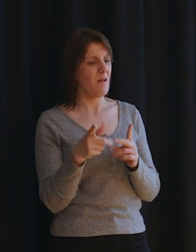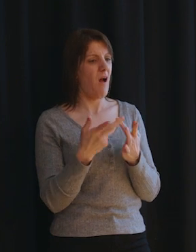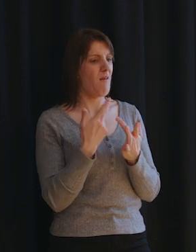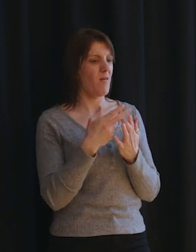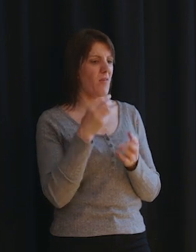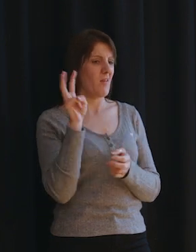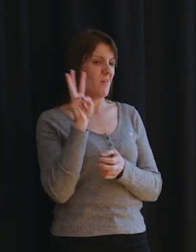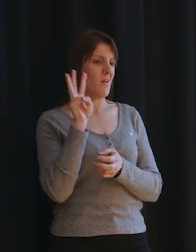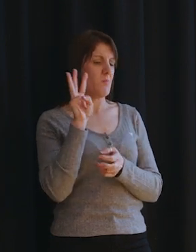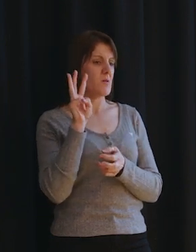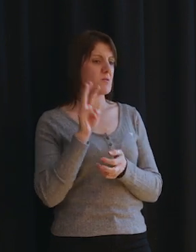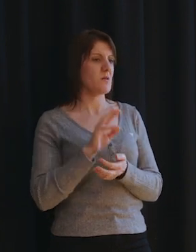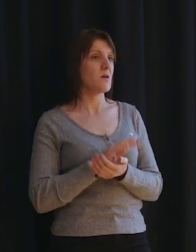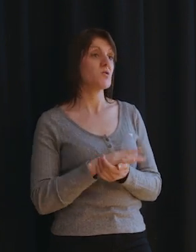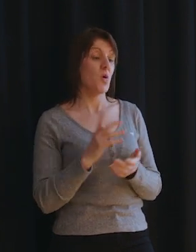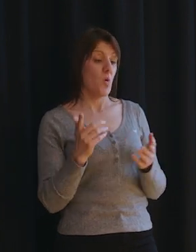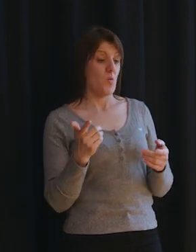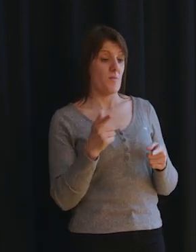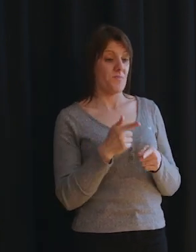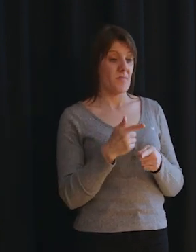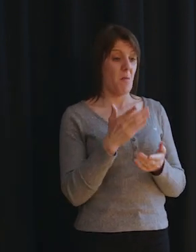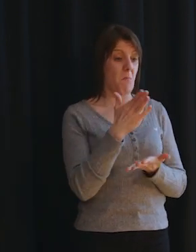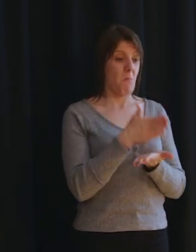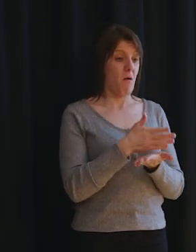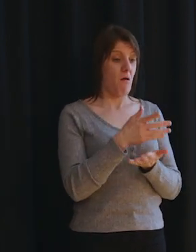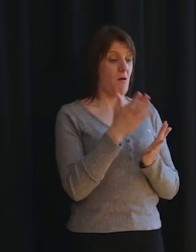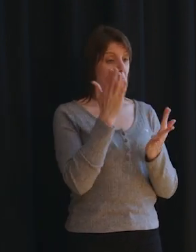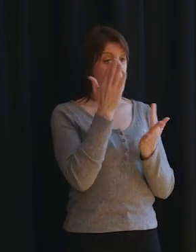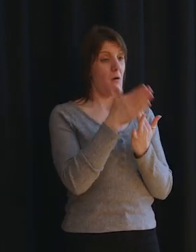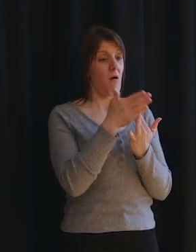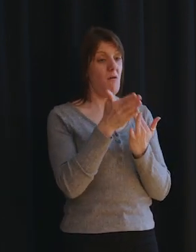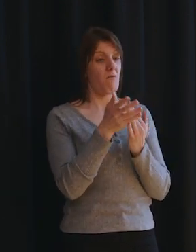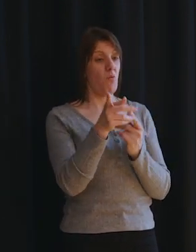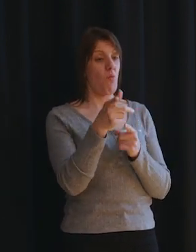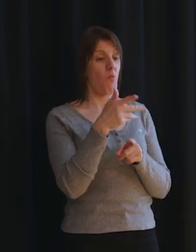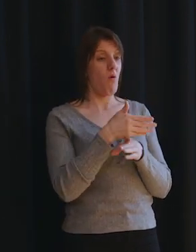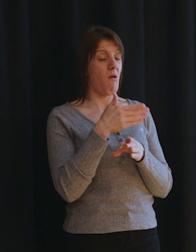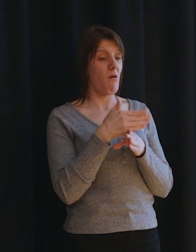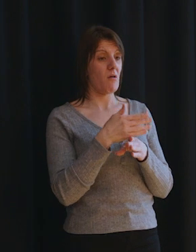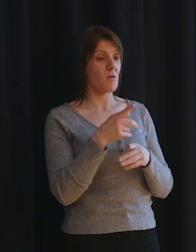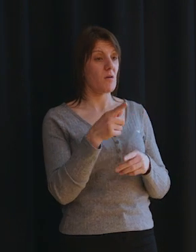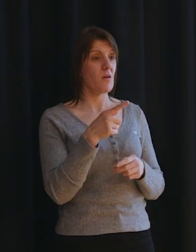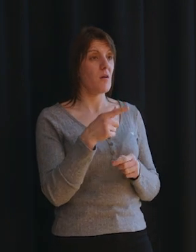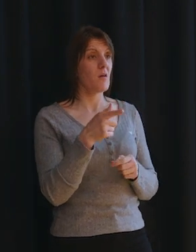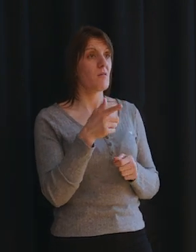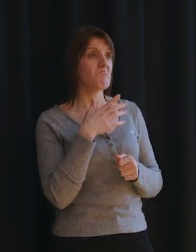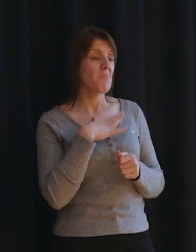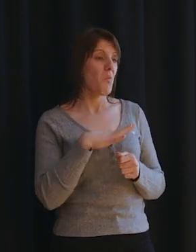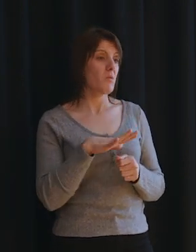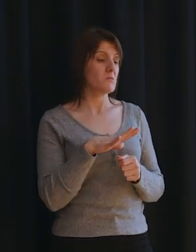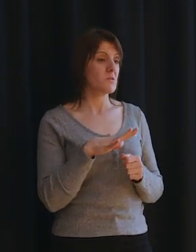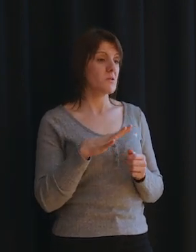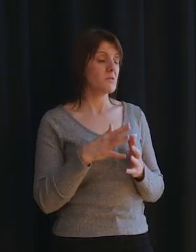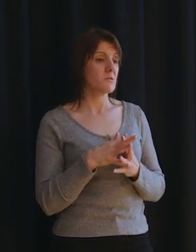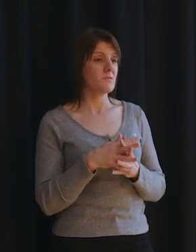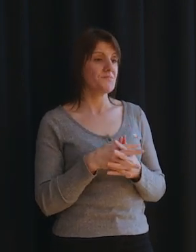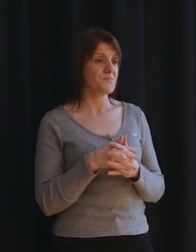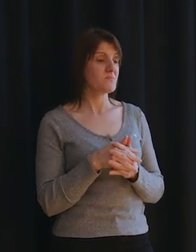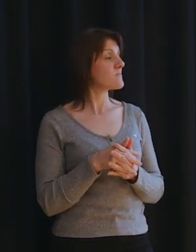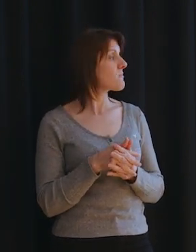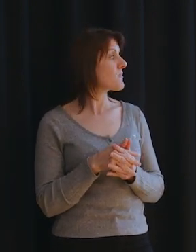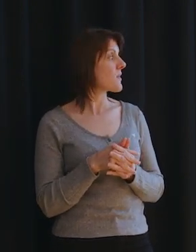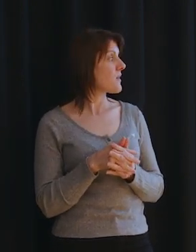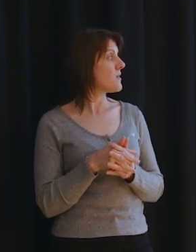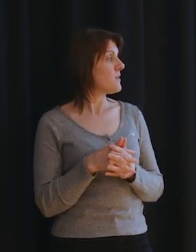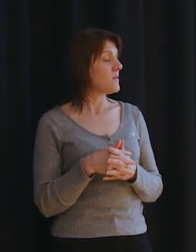So part of the work we did with them was how to kind of reduce the cannabis use, as that's what they wanted. And before, the young